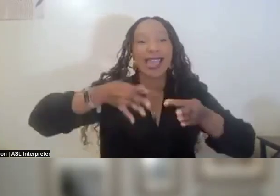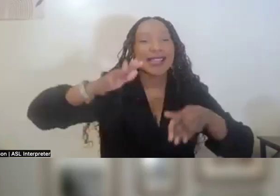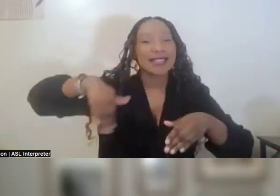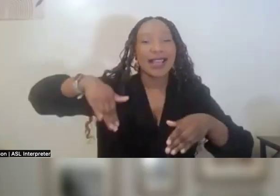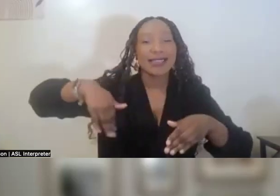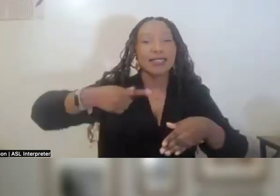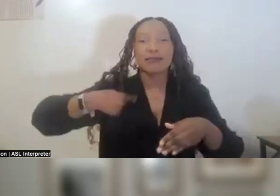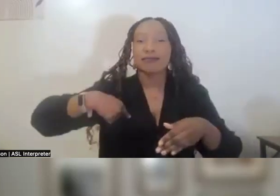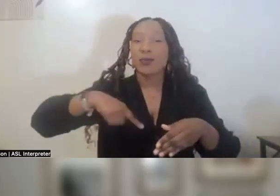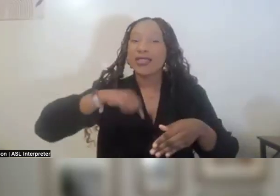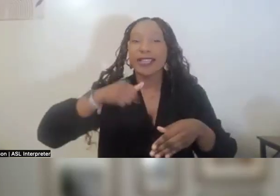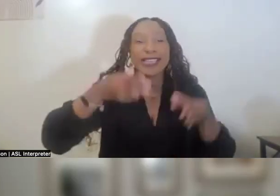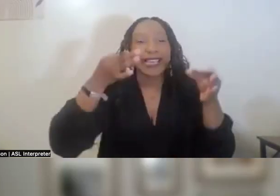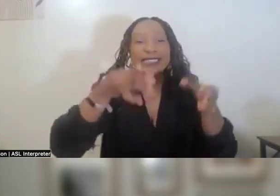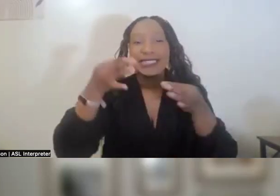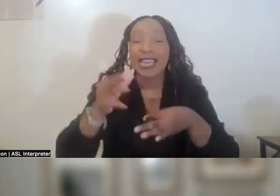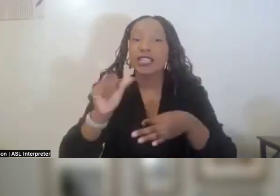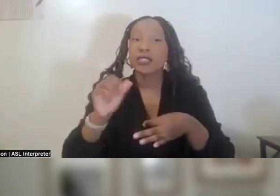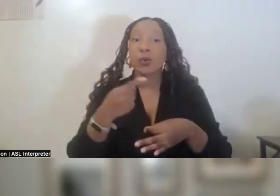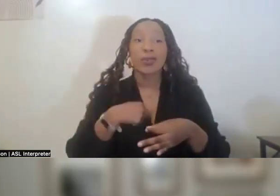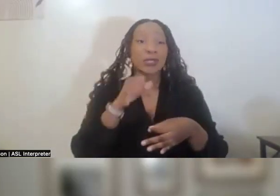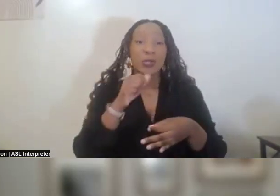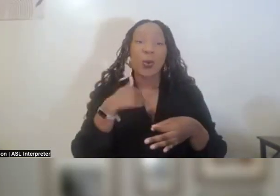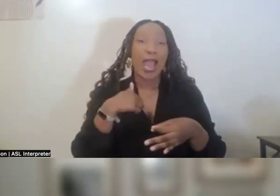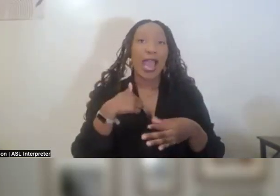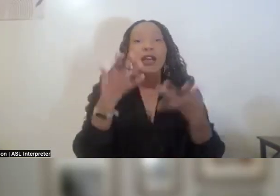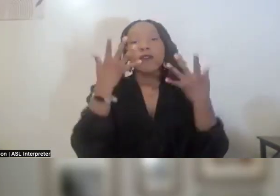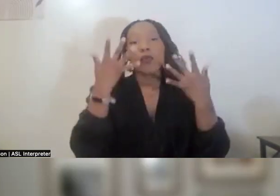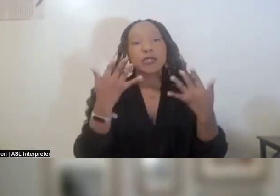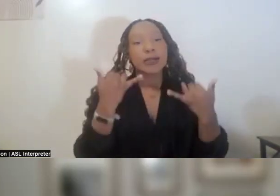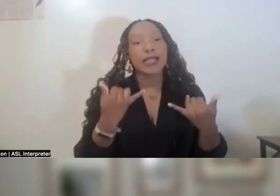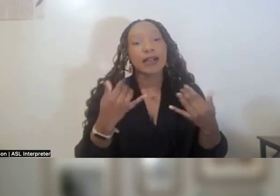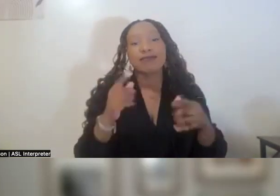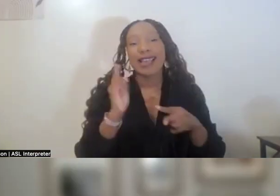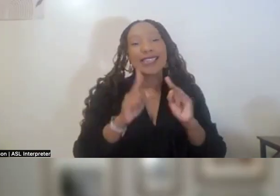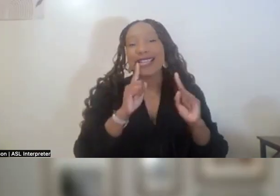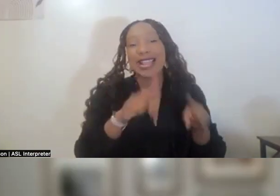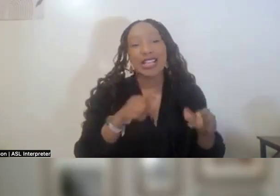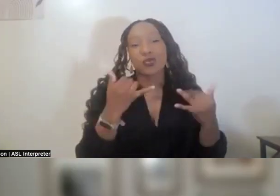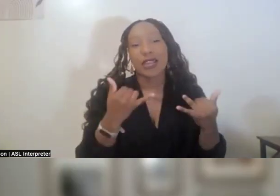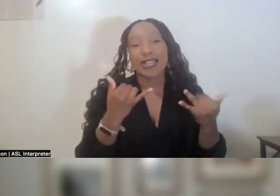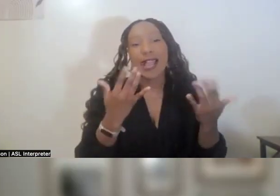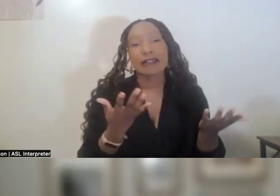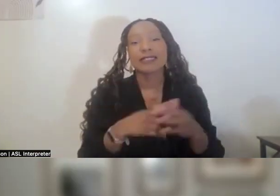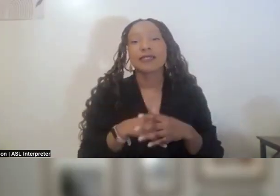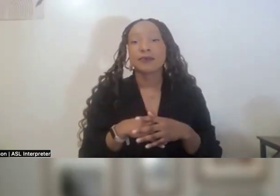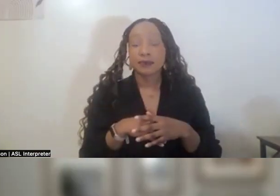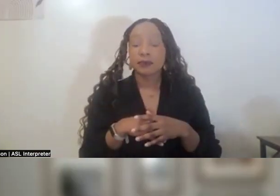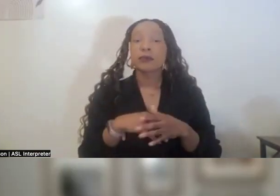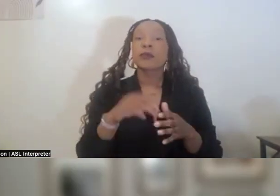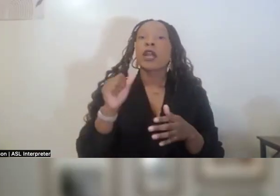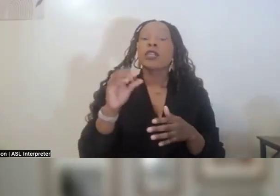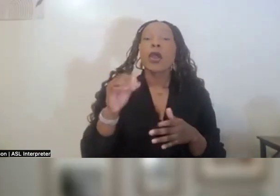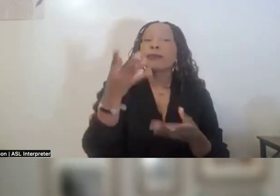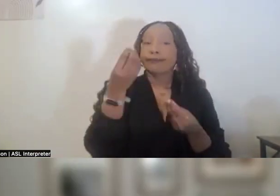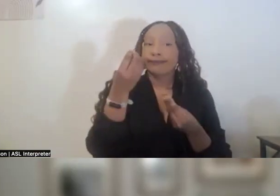of the design. So we don't have, unfortunately, right now, an answer that we can provide you. Okay, so just so you